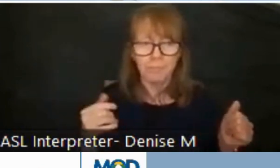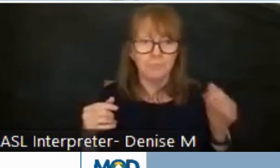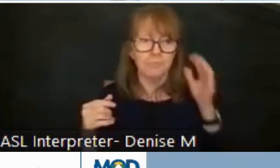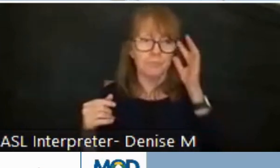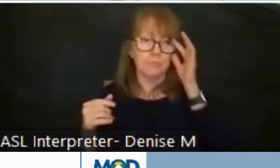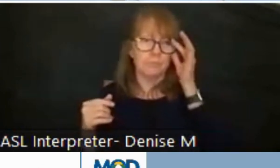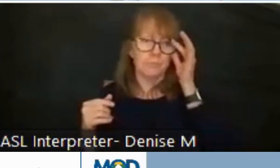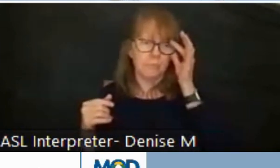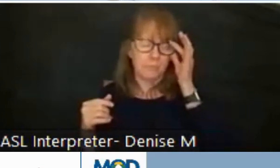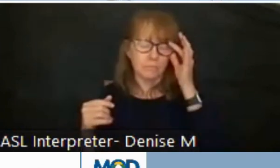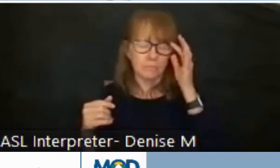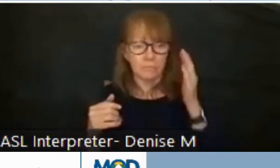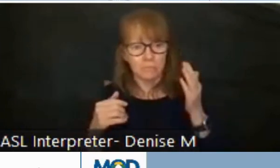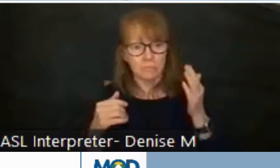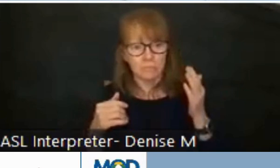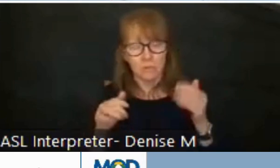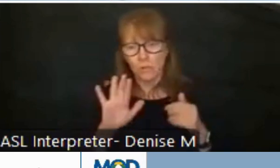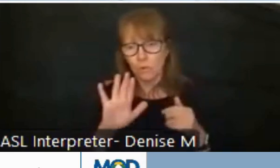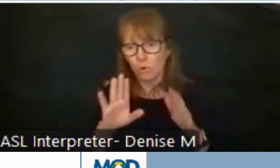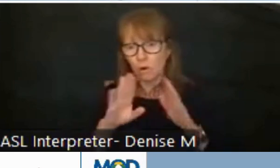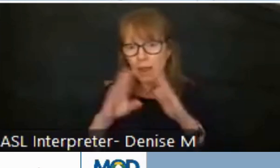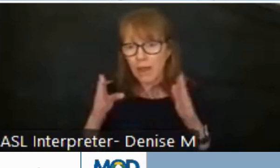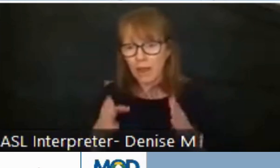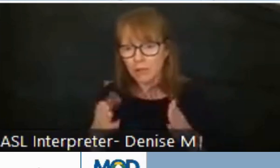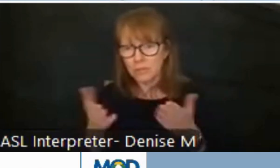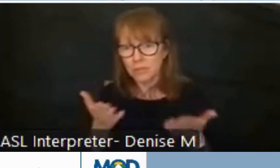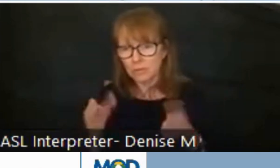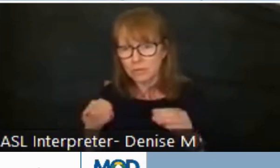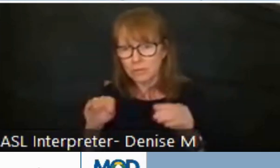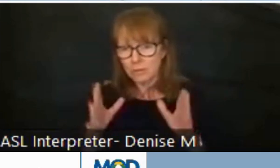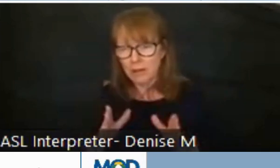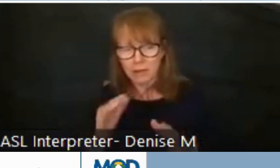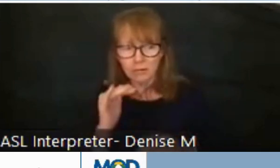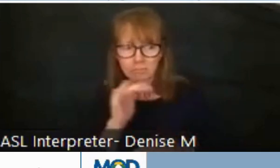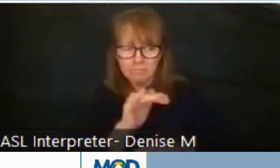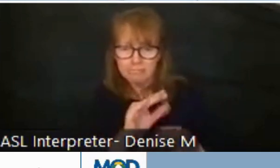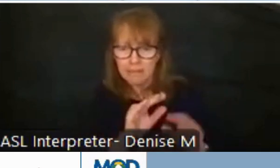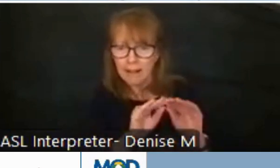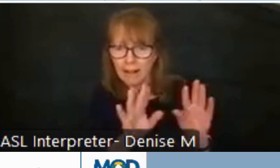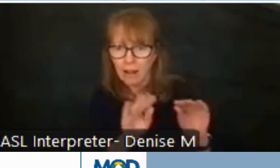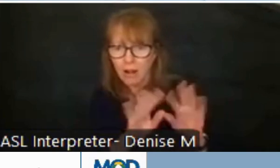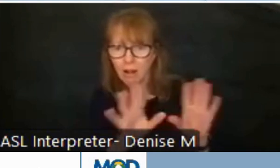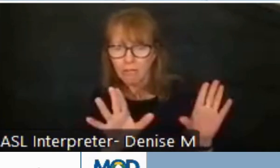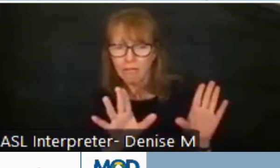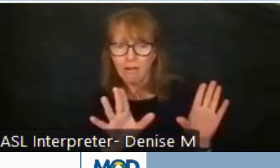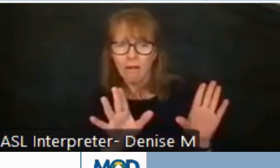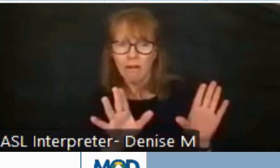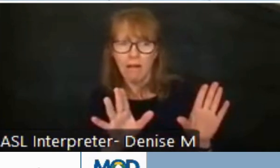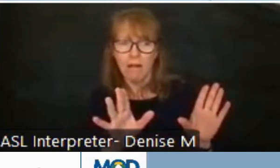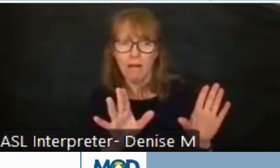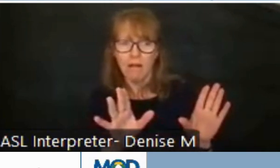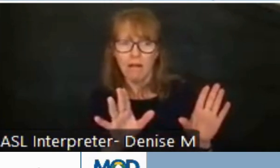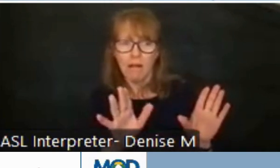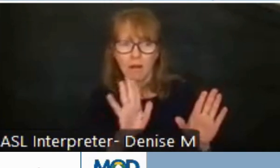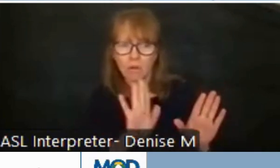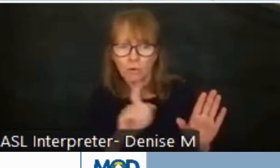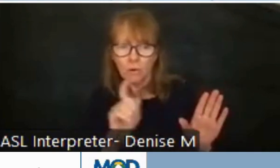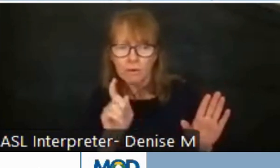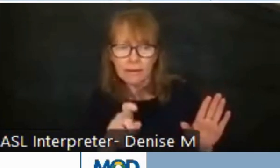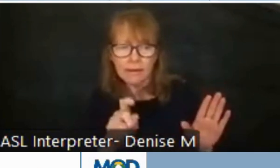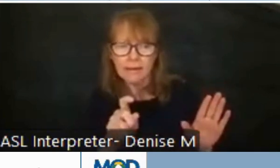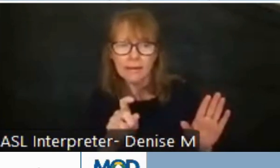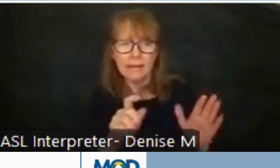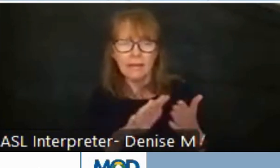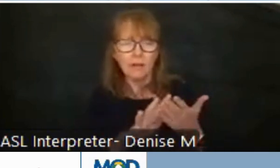Your housing provider might be asking for some clarification. They might not understand your need or what exactly you're